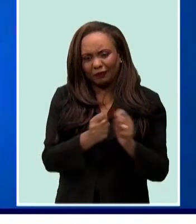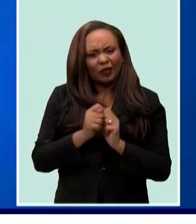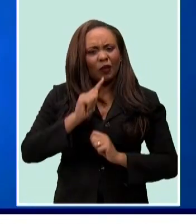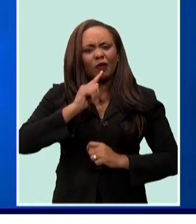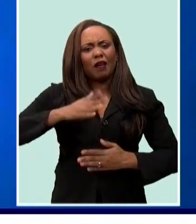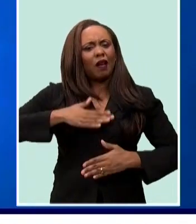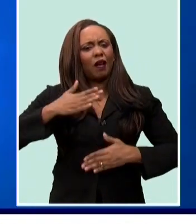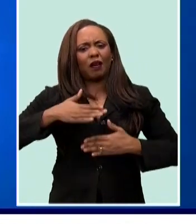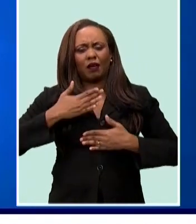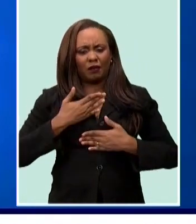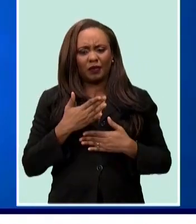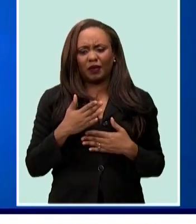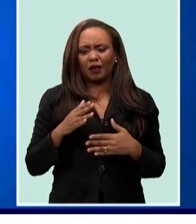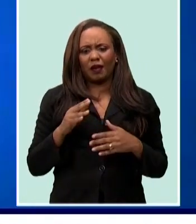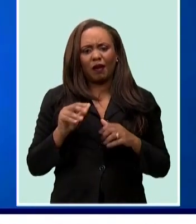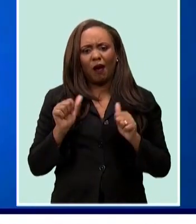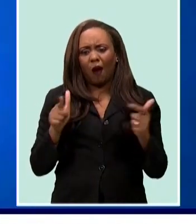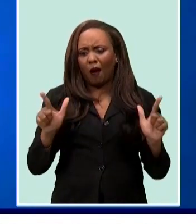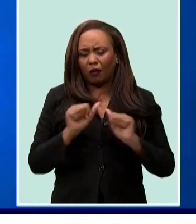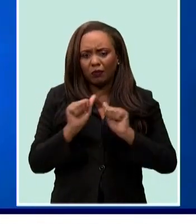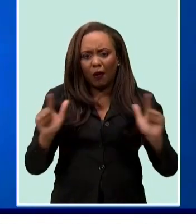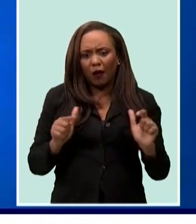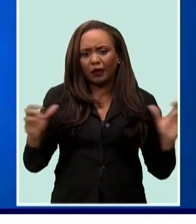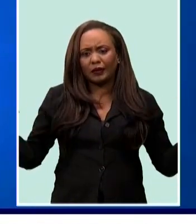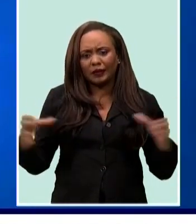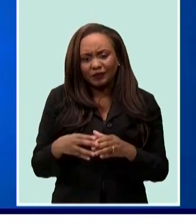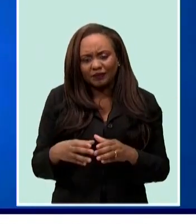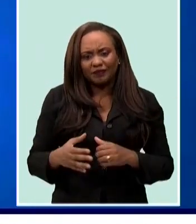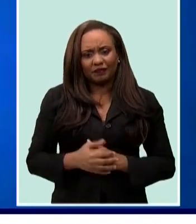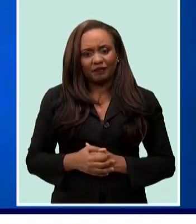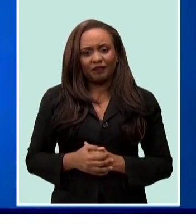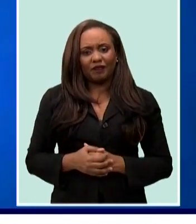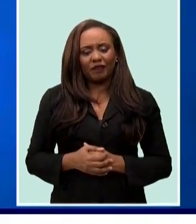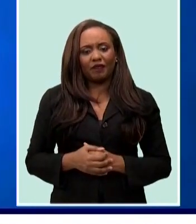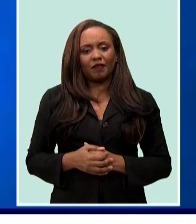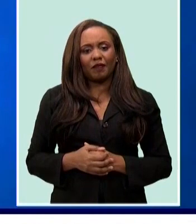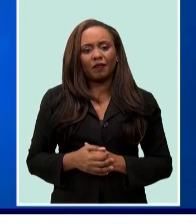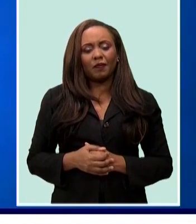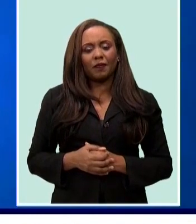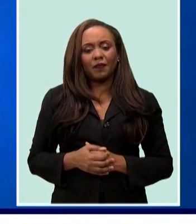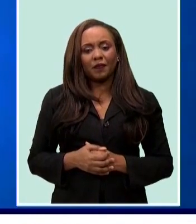that collaboration that's happening. Since we're here in the boatyard, I can tell you as well that